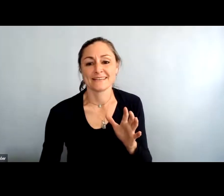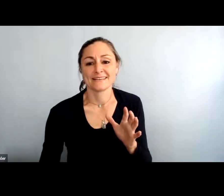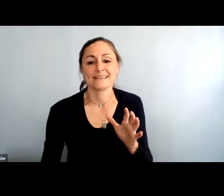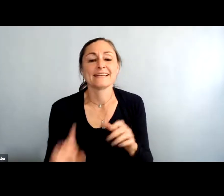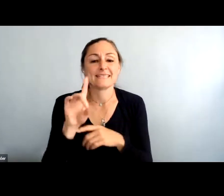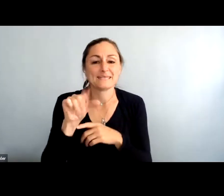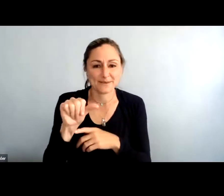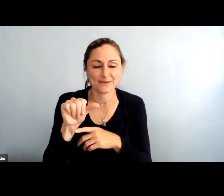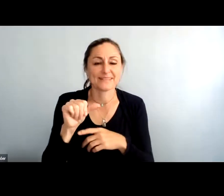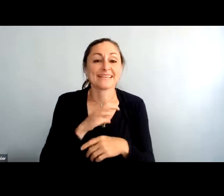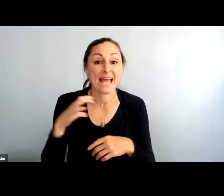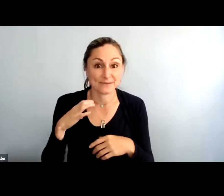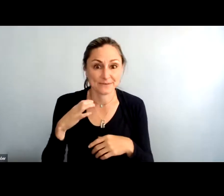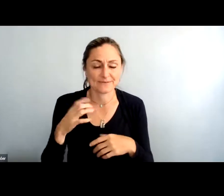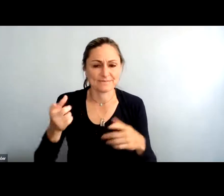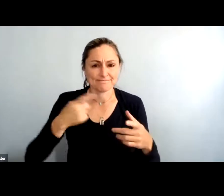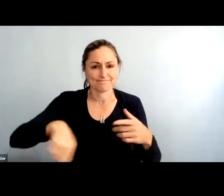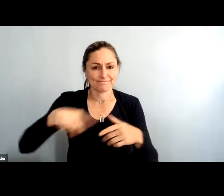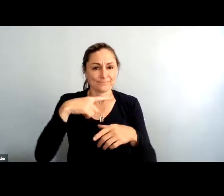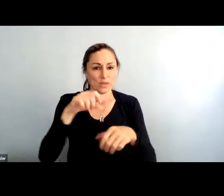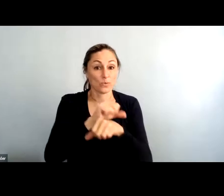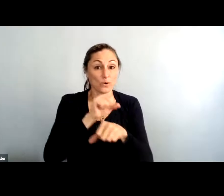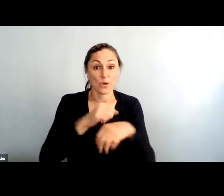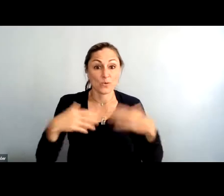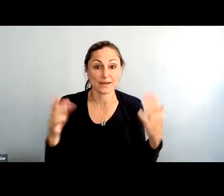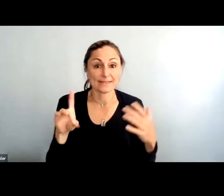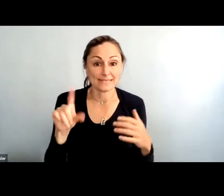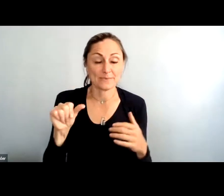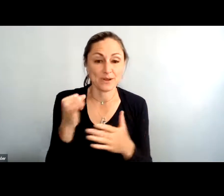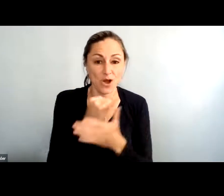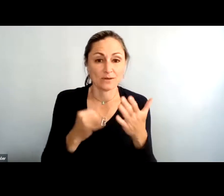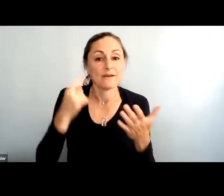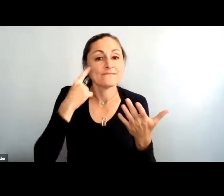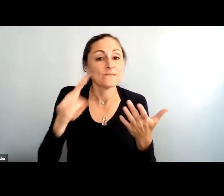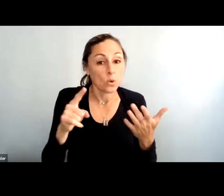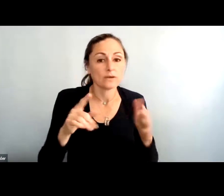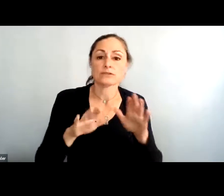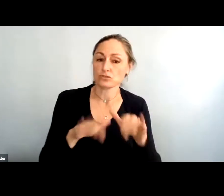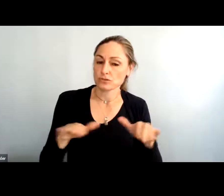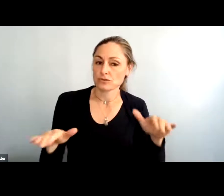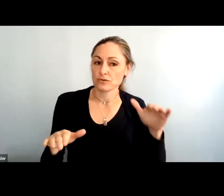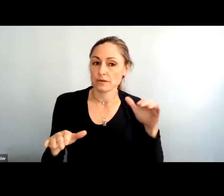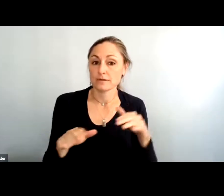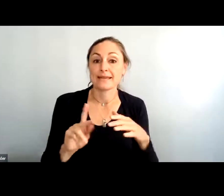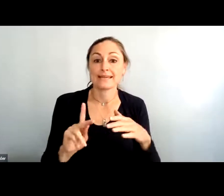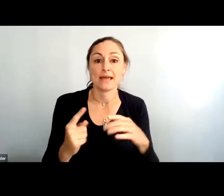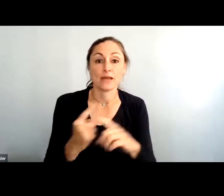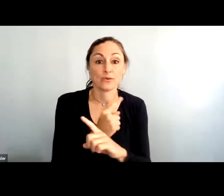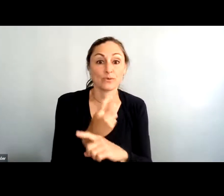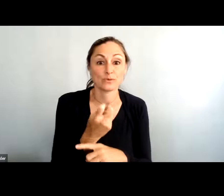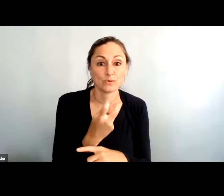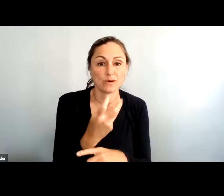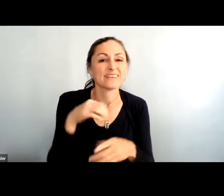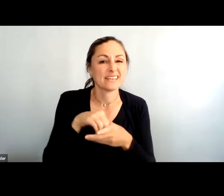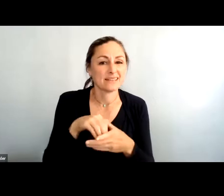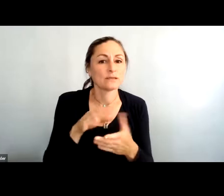and work on disability art for children age K through 12 in the